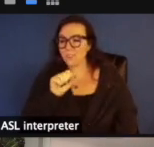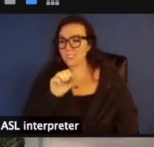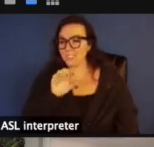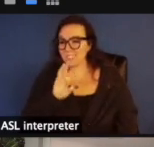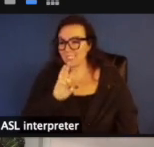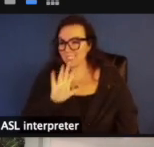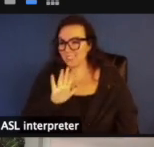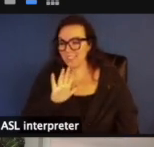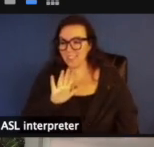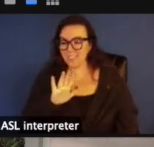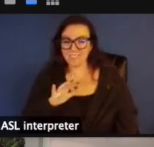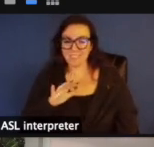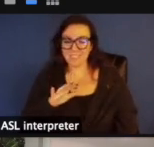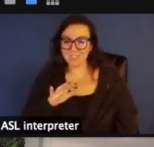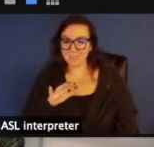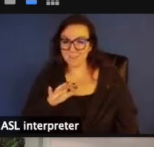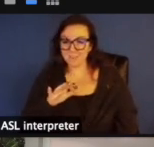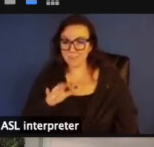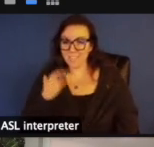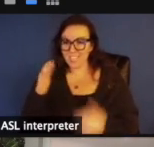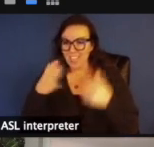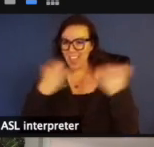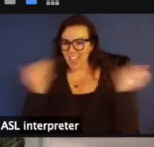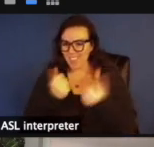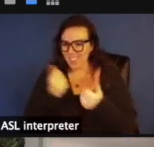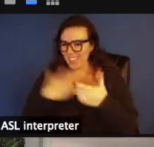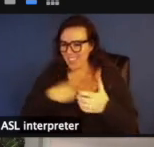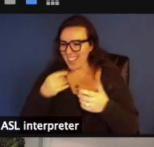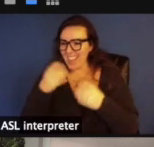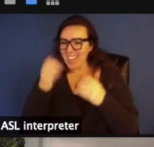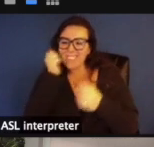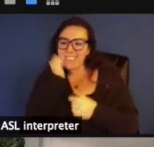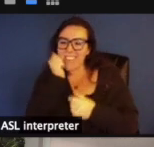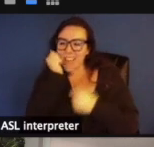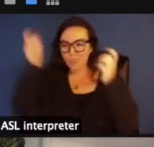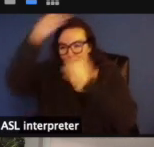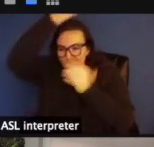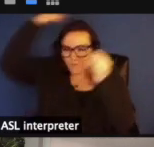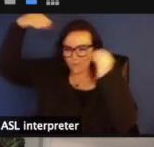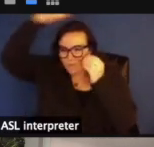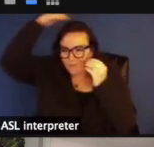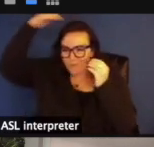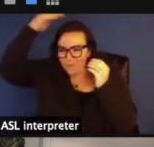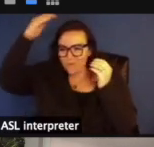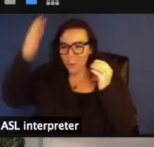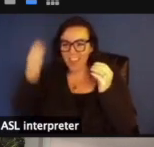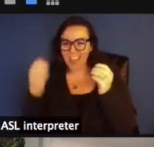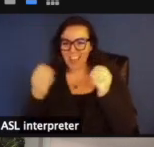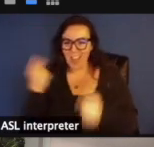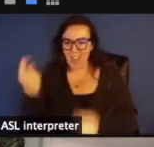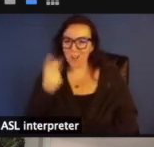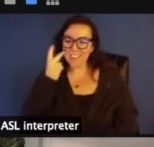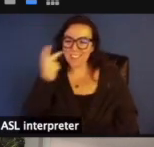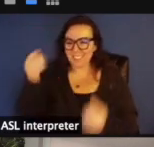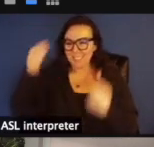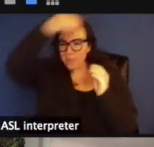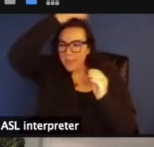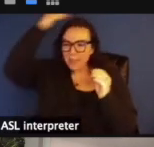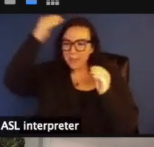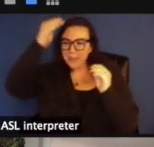wrap everything in fabric, including her head? Almost every picture I saw of her, she had something wrapped around her head. She really likes